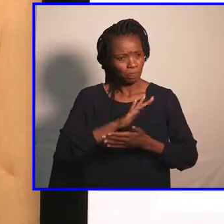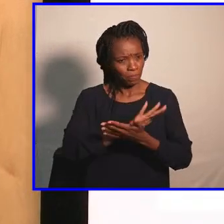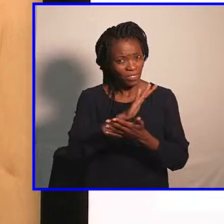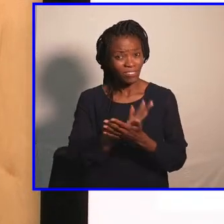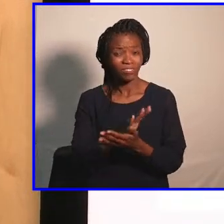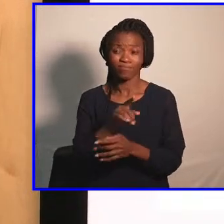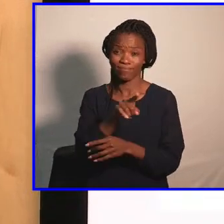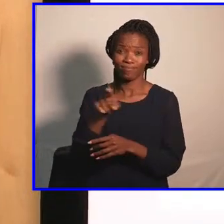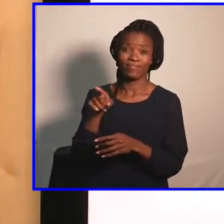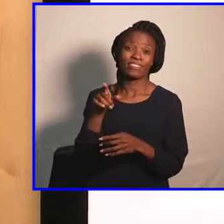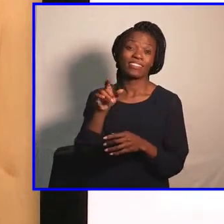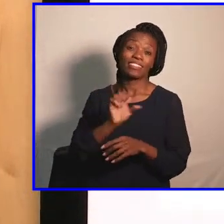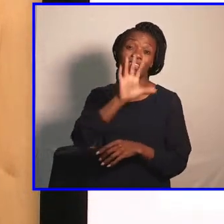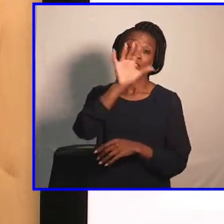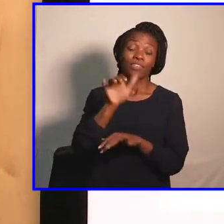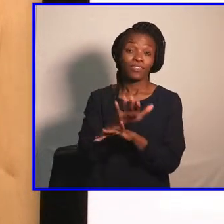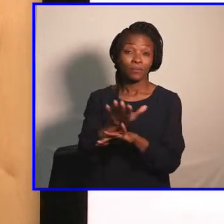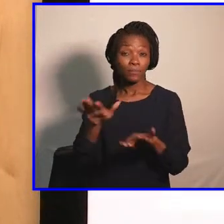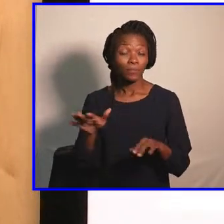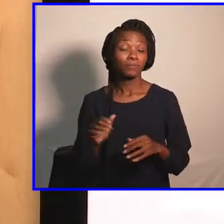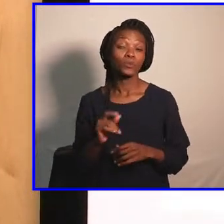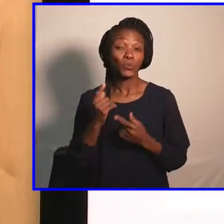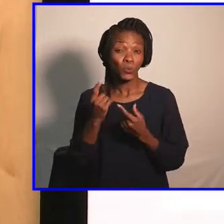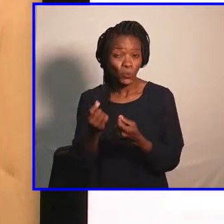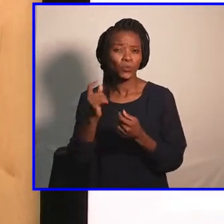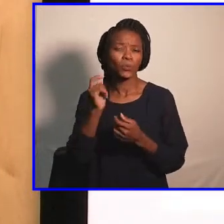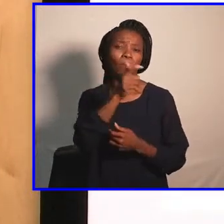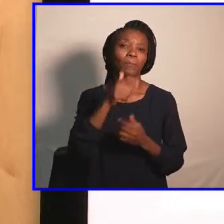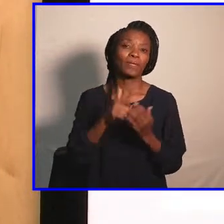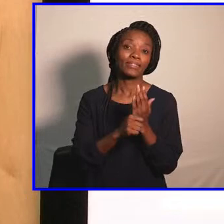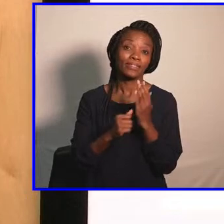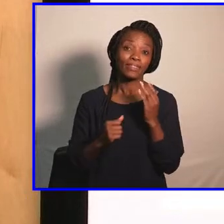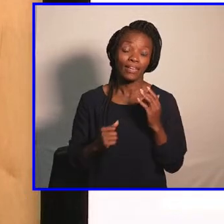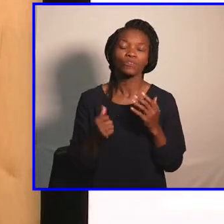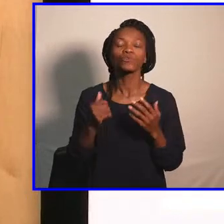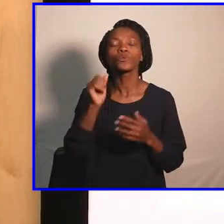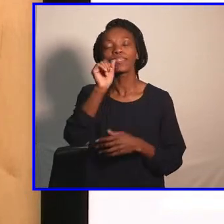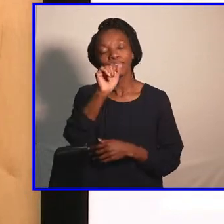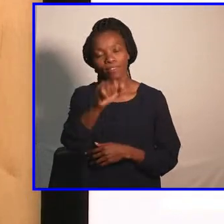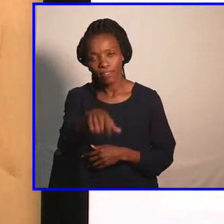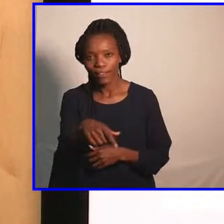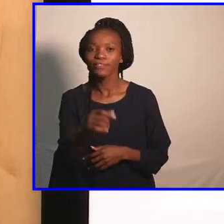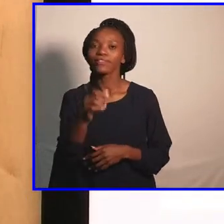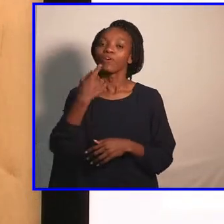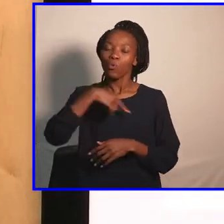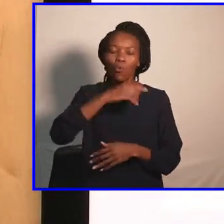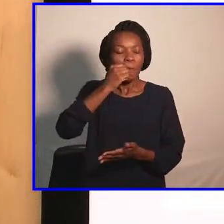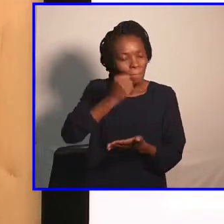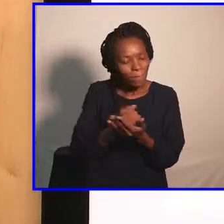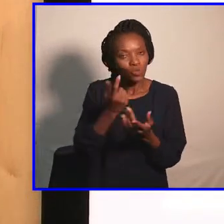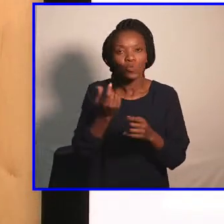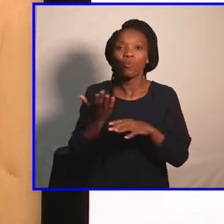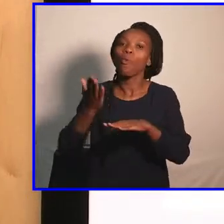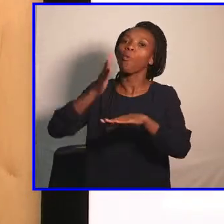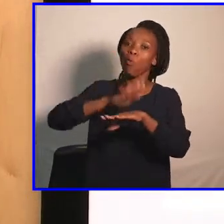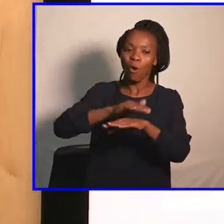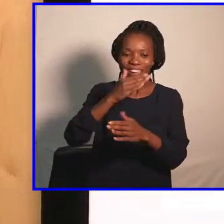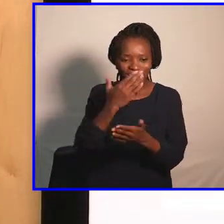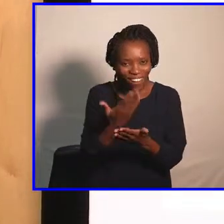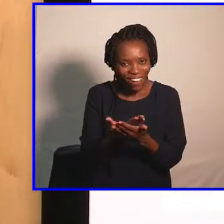Africans. I have said on a number of occasions that we must do more to improve service delivery to our